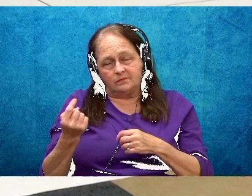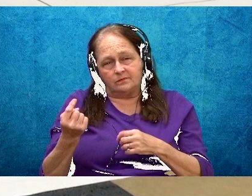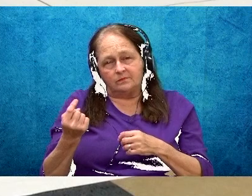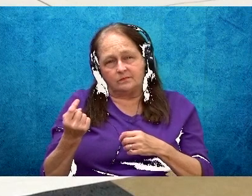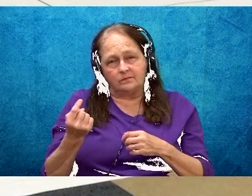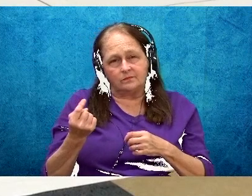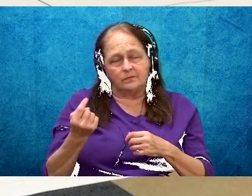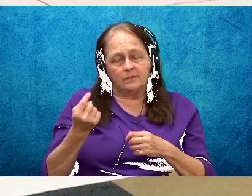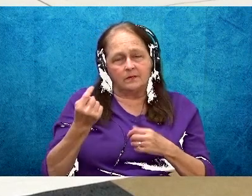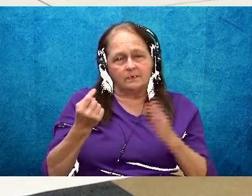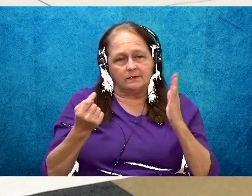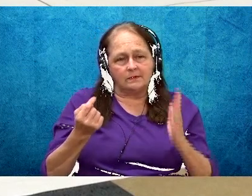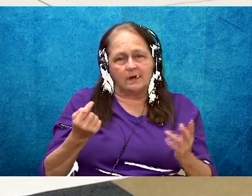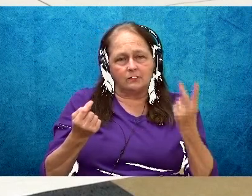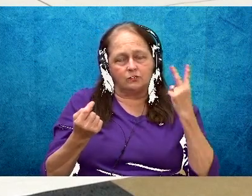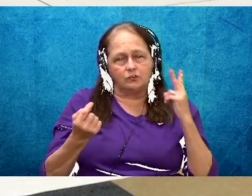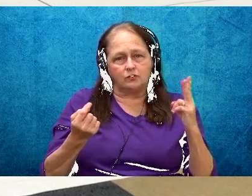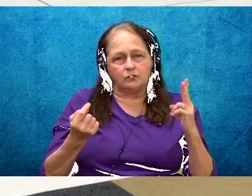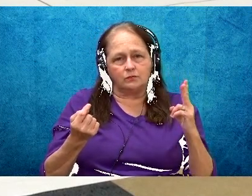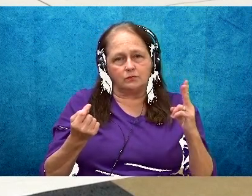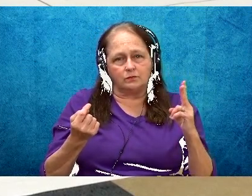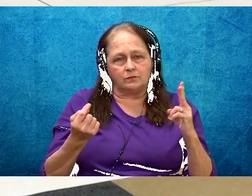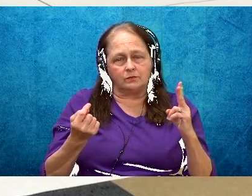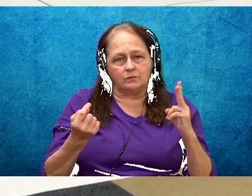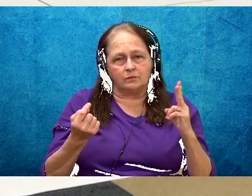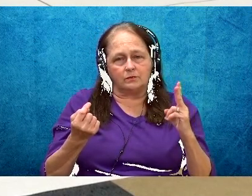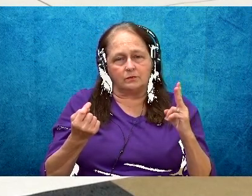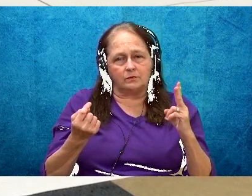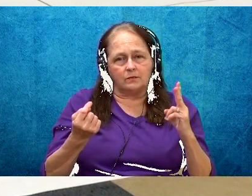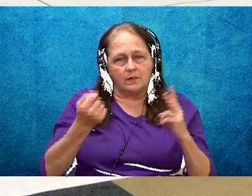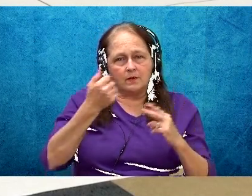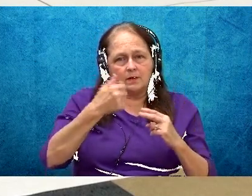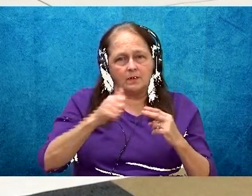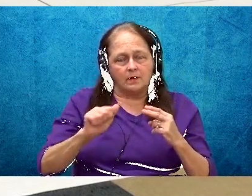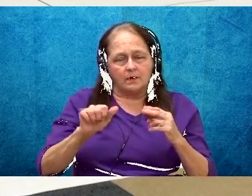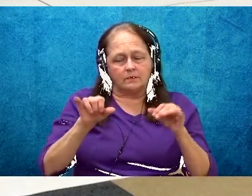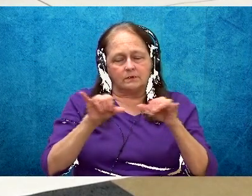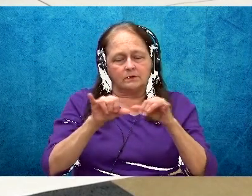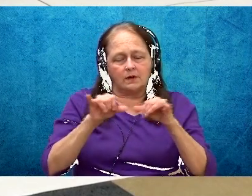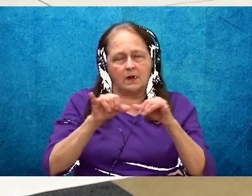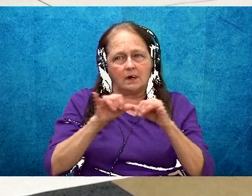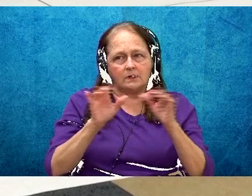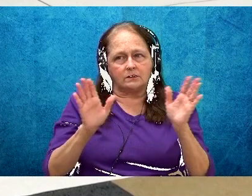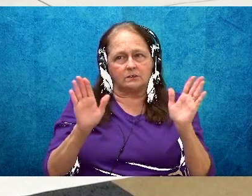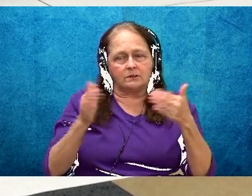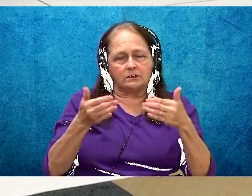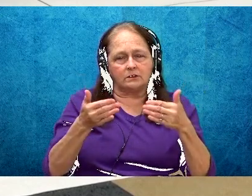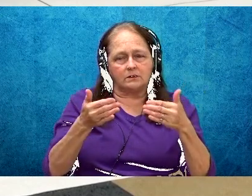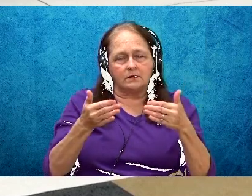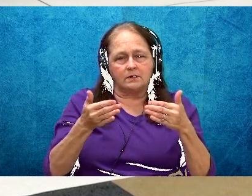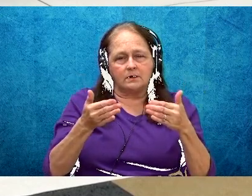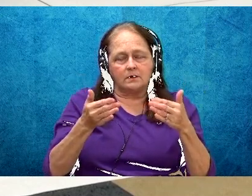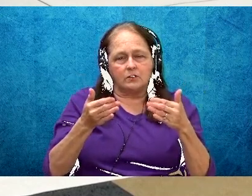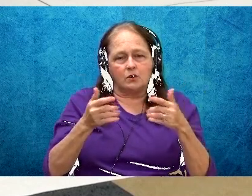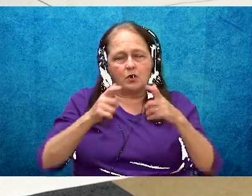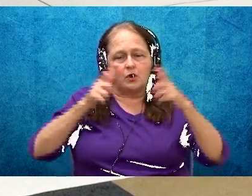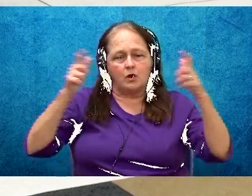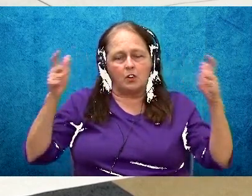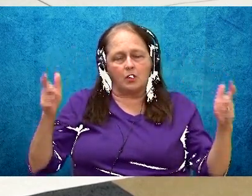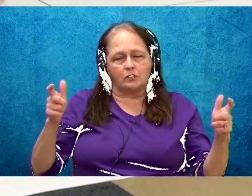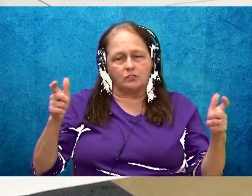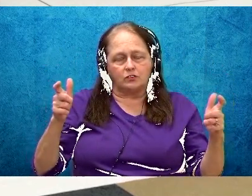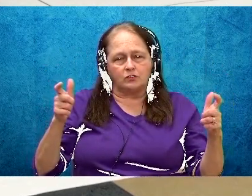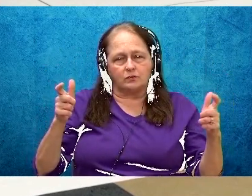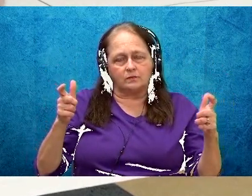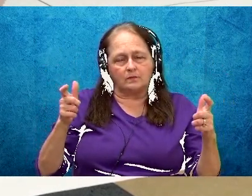And this is side 2. You can do this with any size box. It can be small, it can be large, any